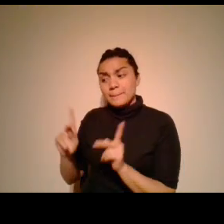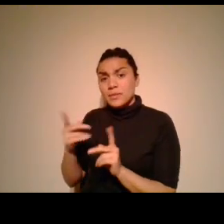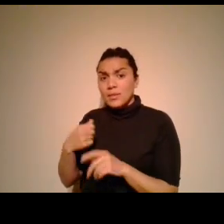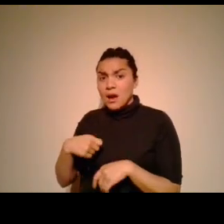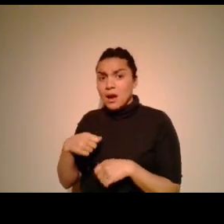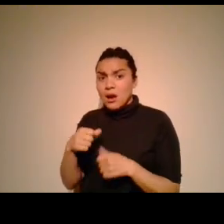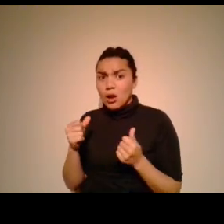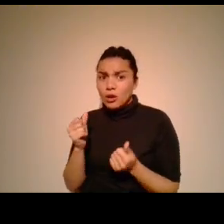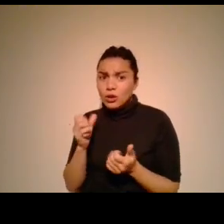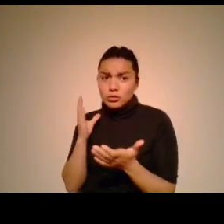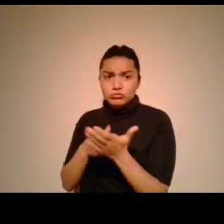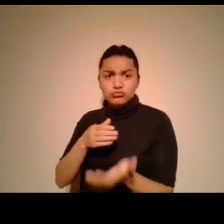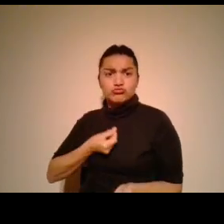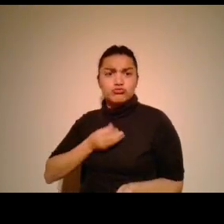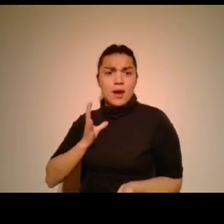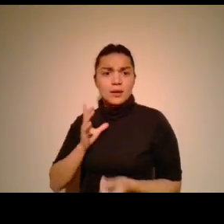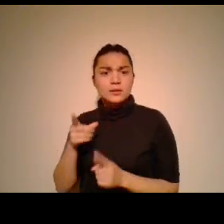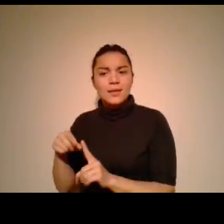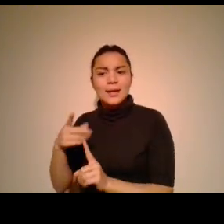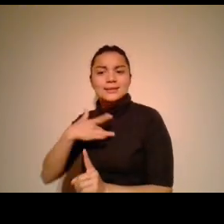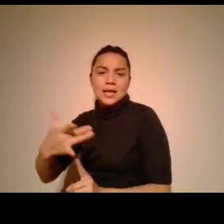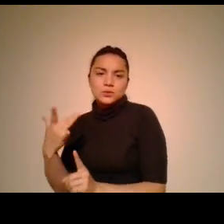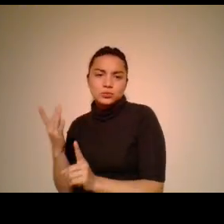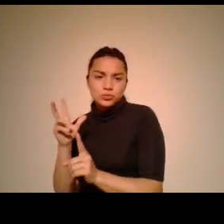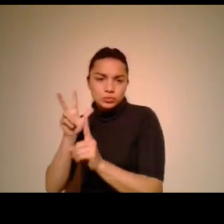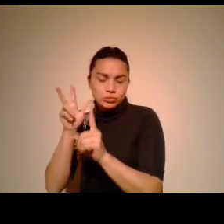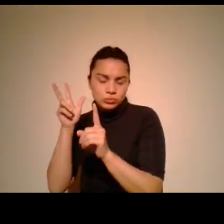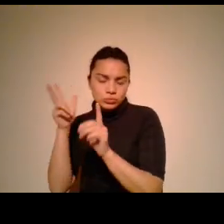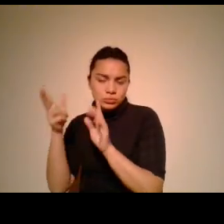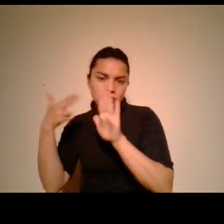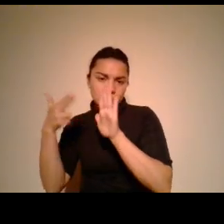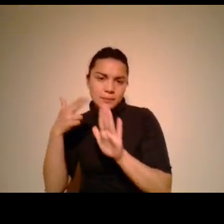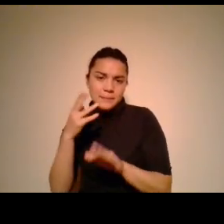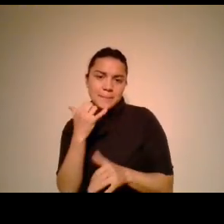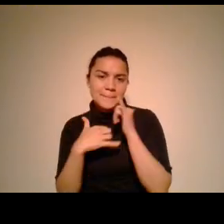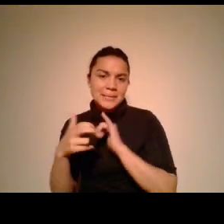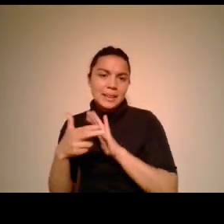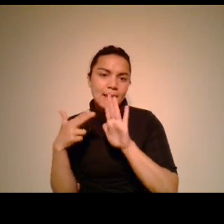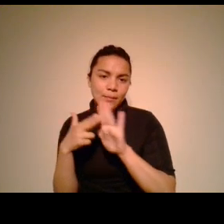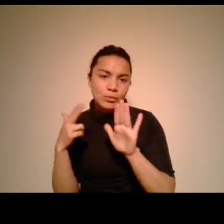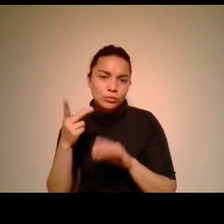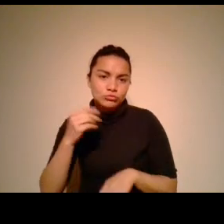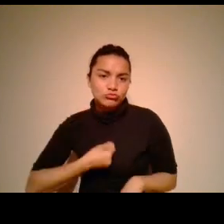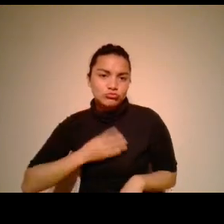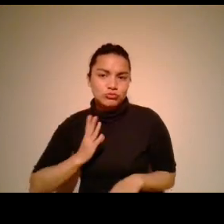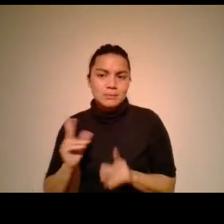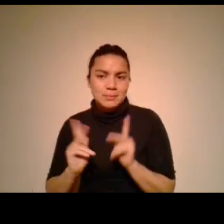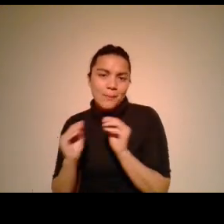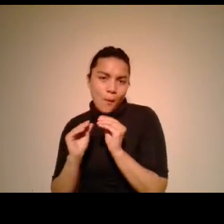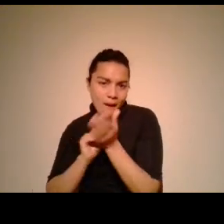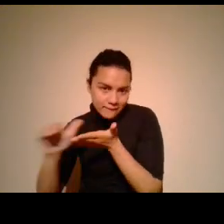more, which to me wasn't a surprising finding, but it was really sort of